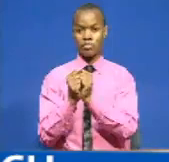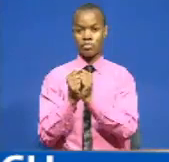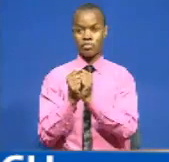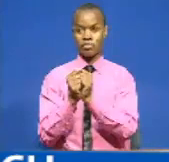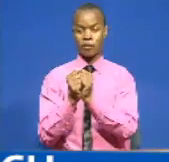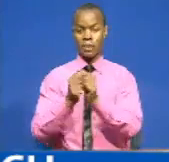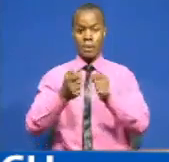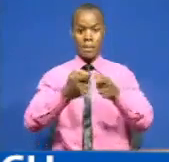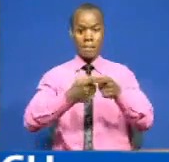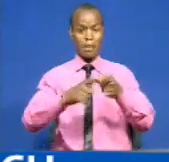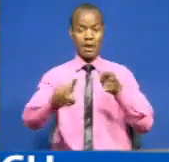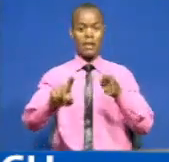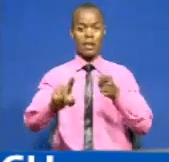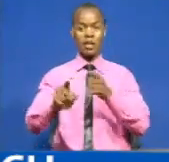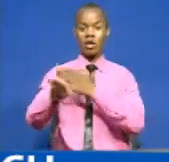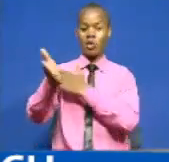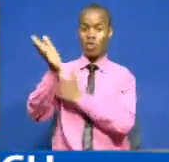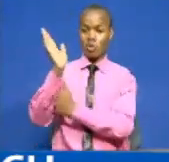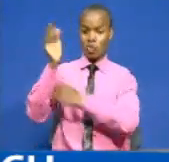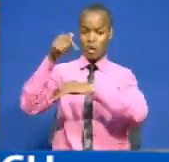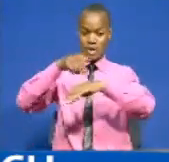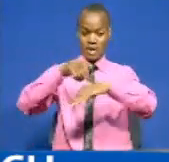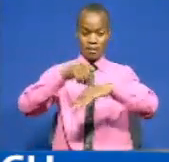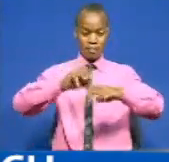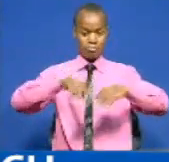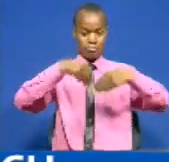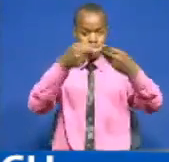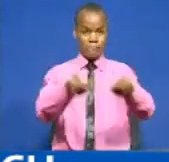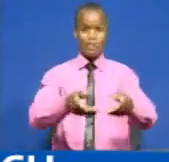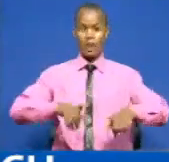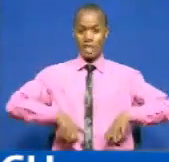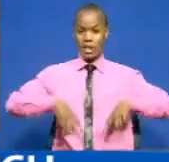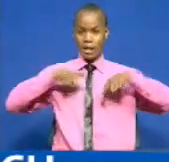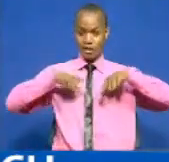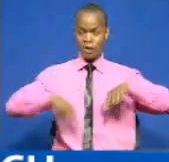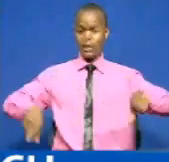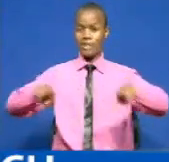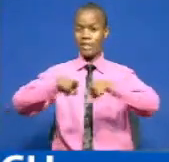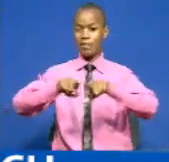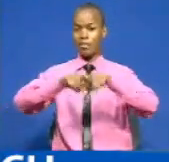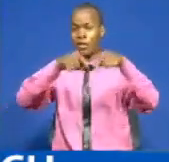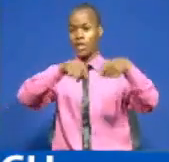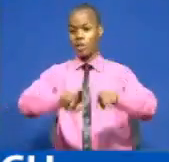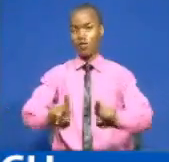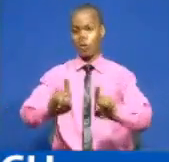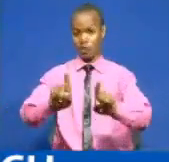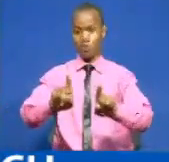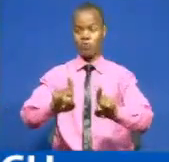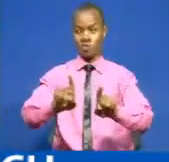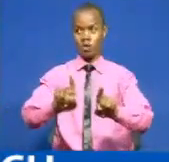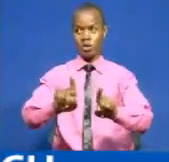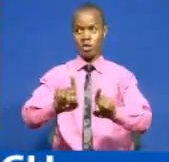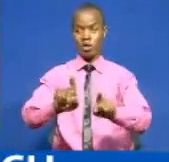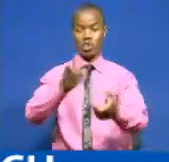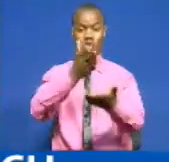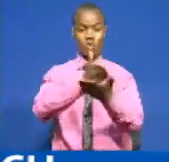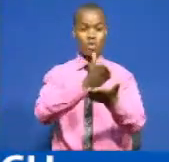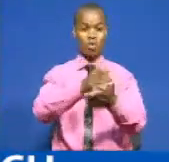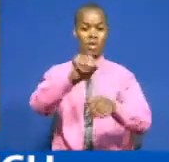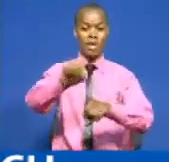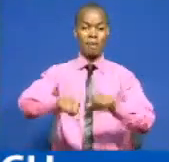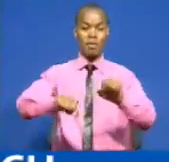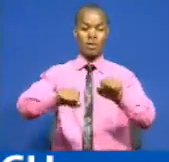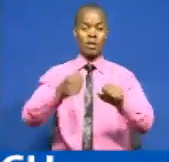But ultimately, God giving life, you are also able, while you still have strength, to see